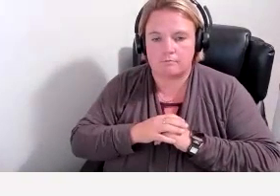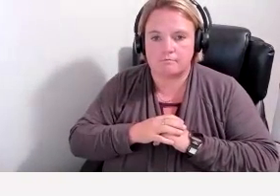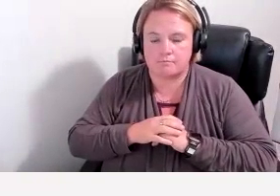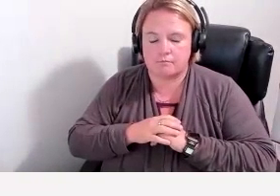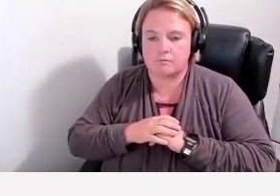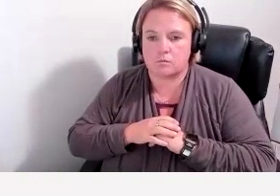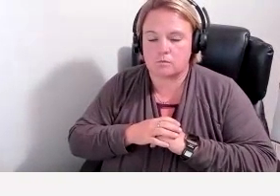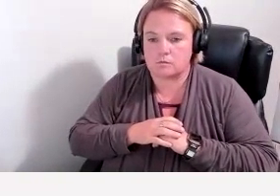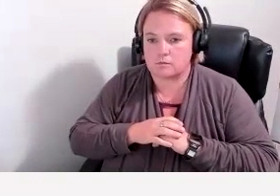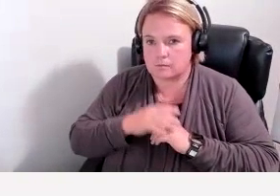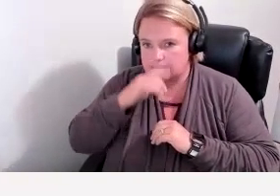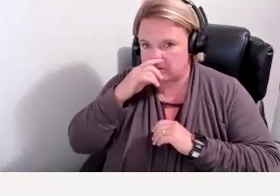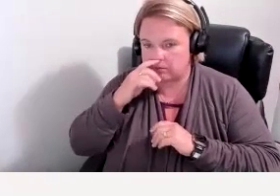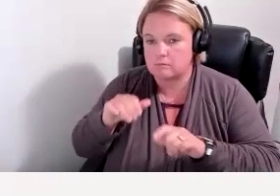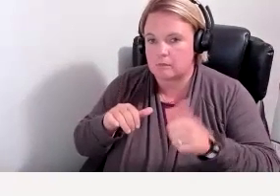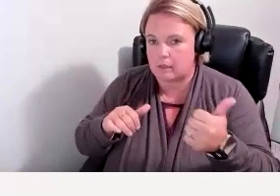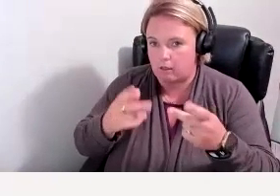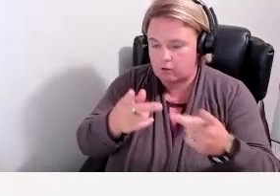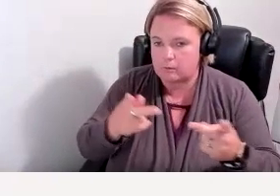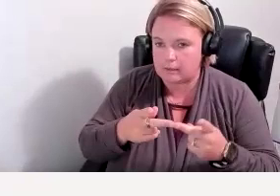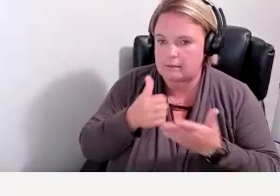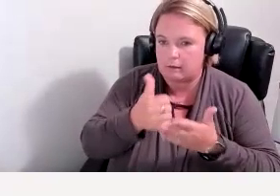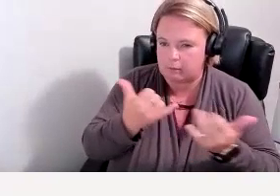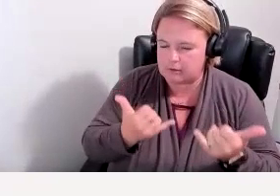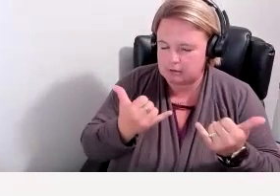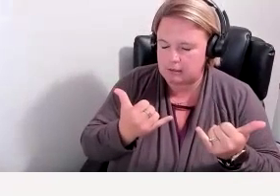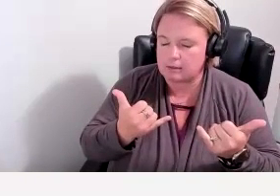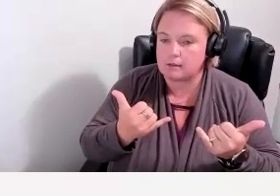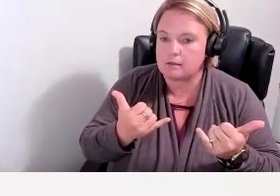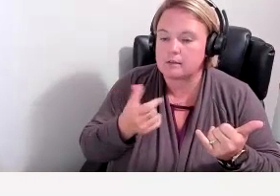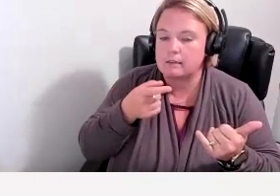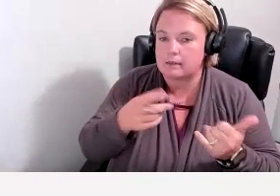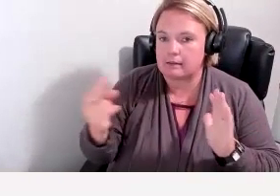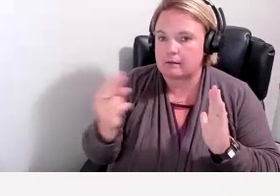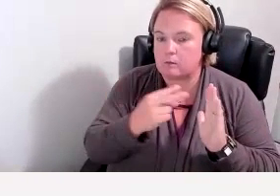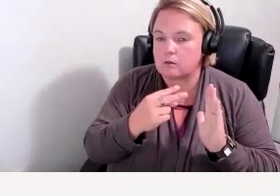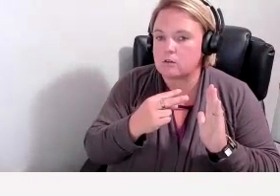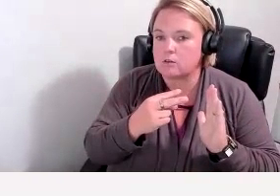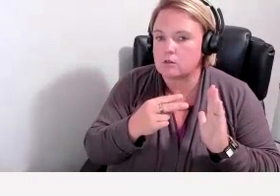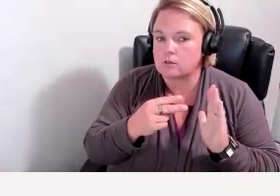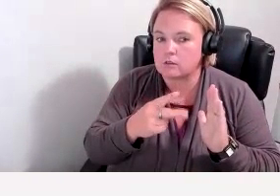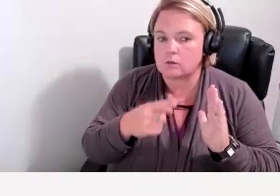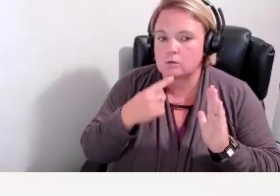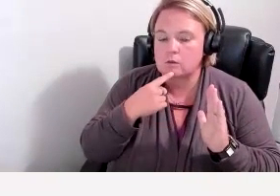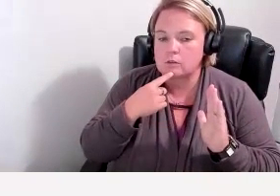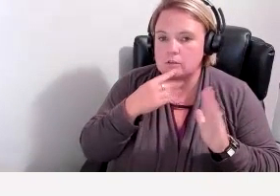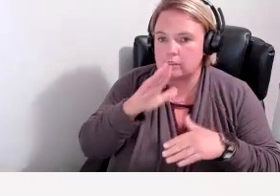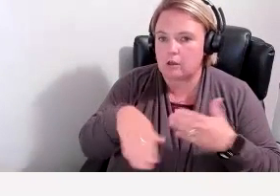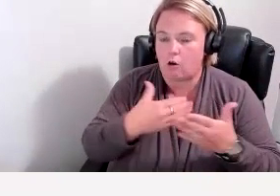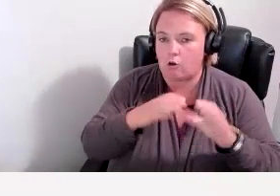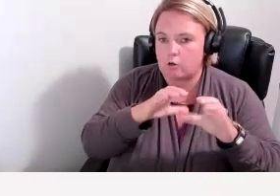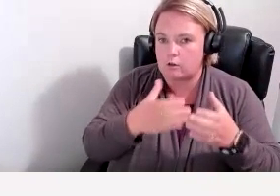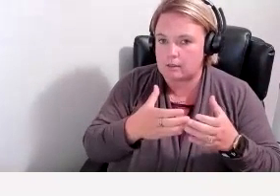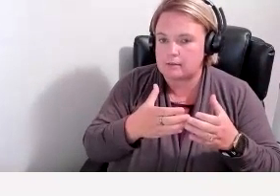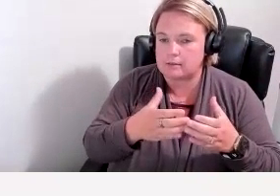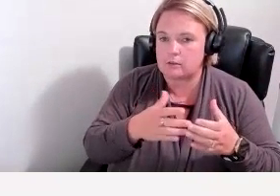And the other place I was helping somebody today, and they were looking at, you know, where you can see all your courses, when you click